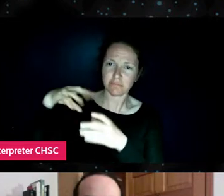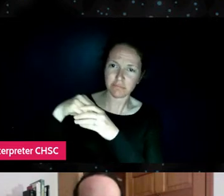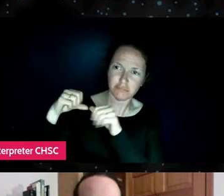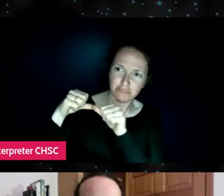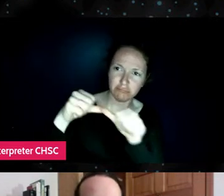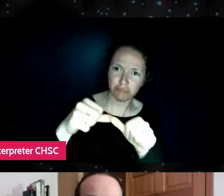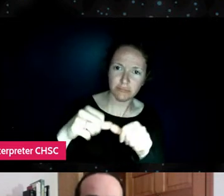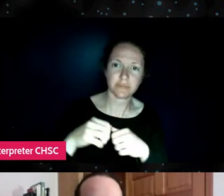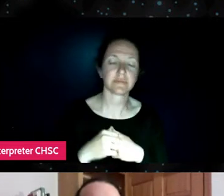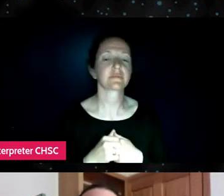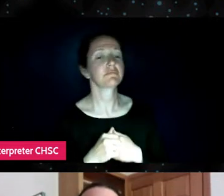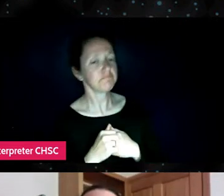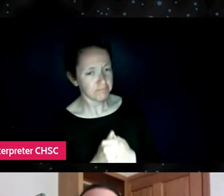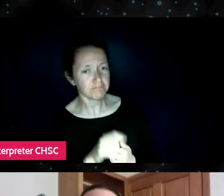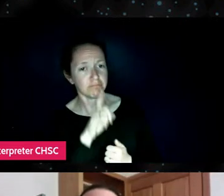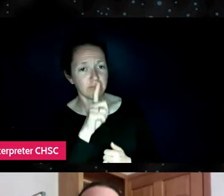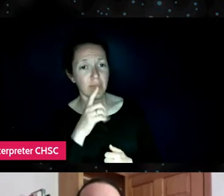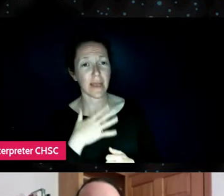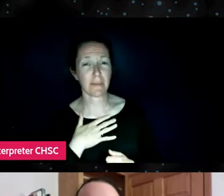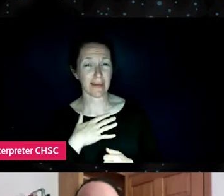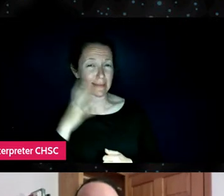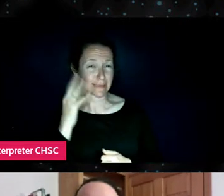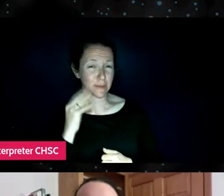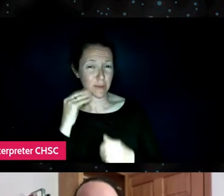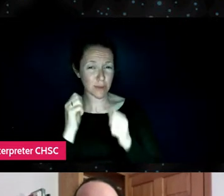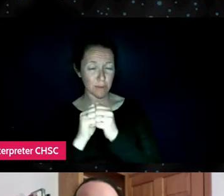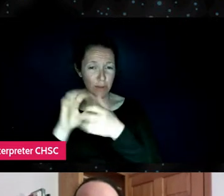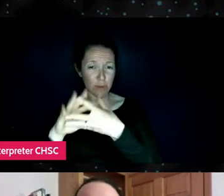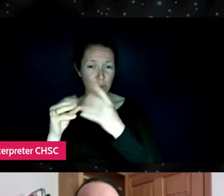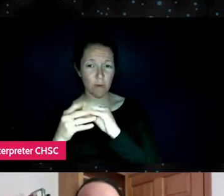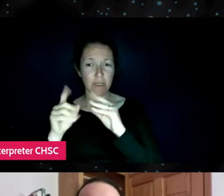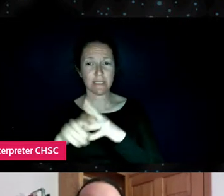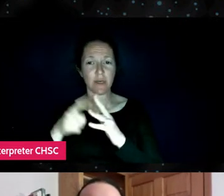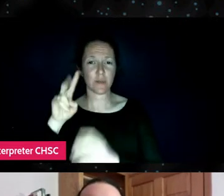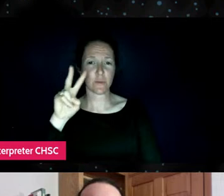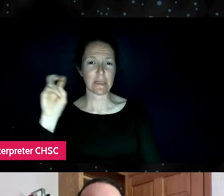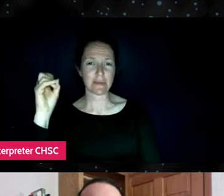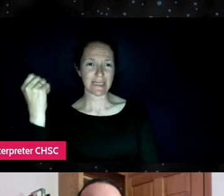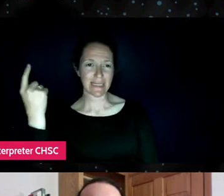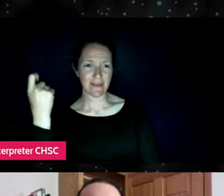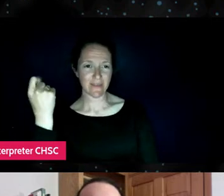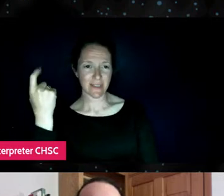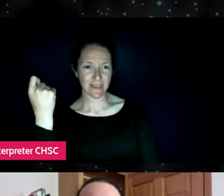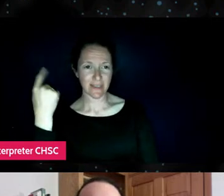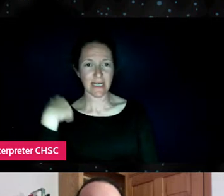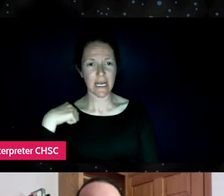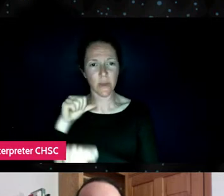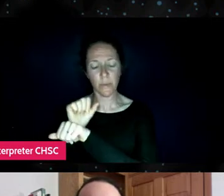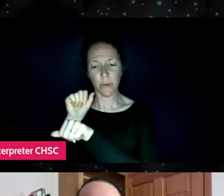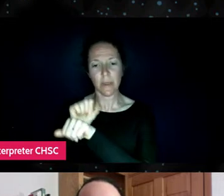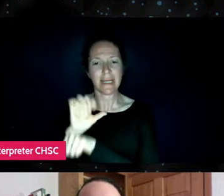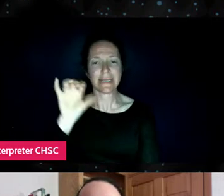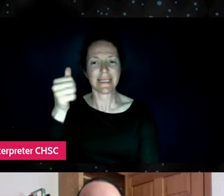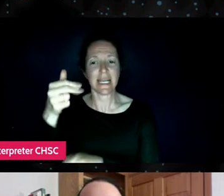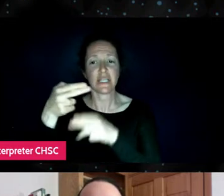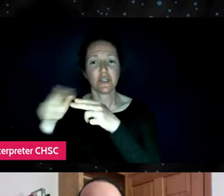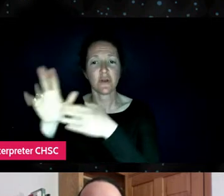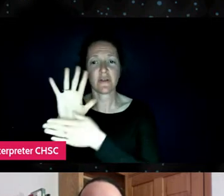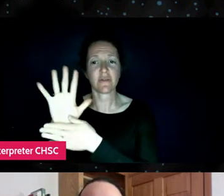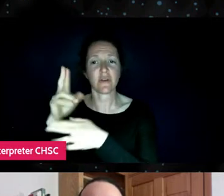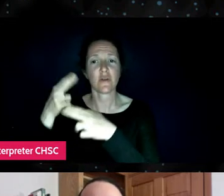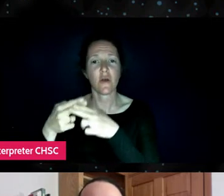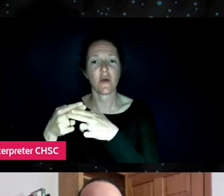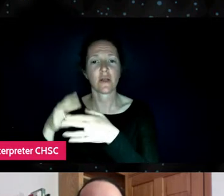journey with the story actually started way back in 2011. I worked on a series of 10 short films called Stories of